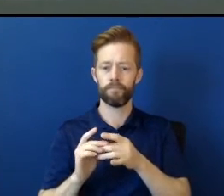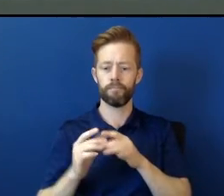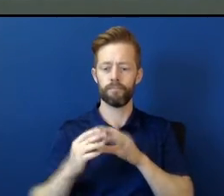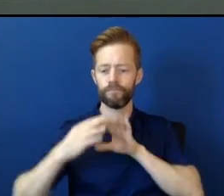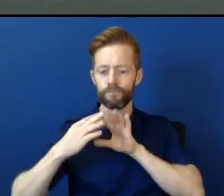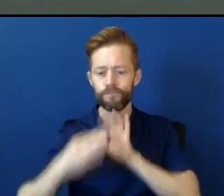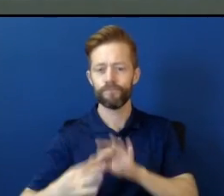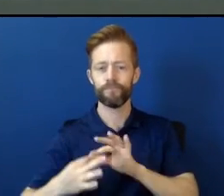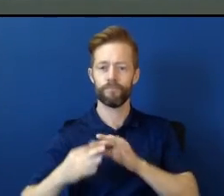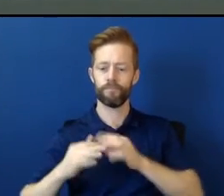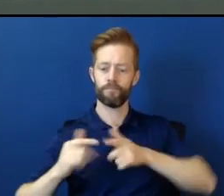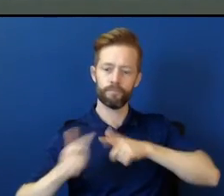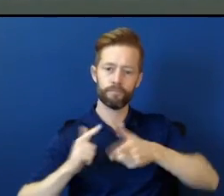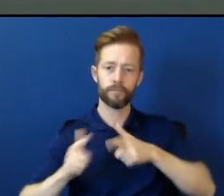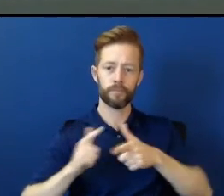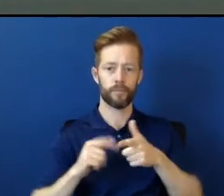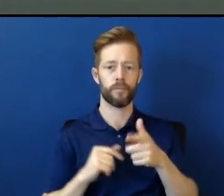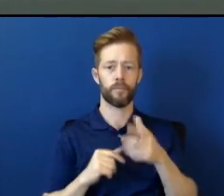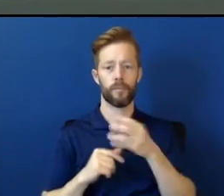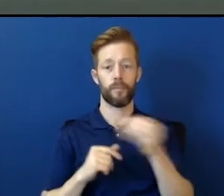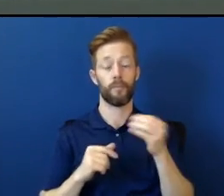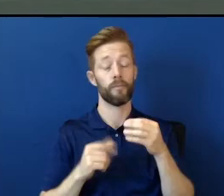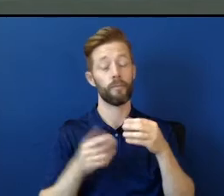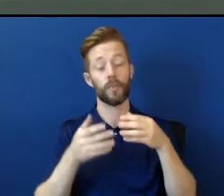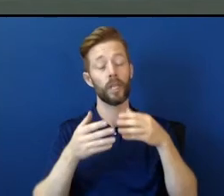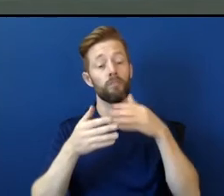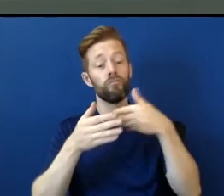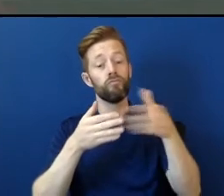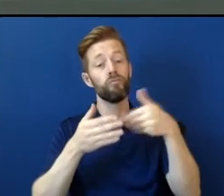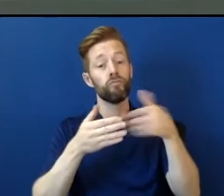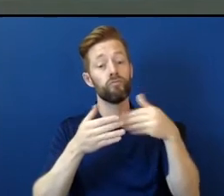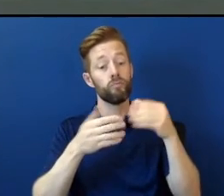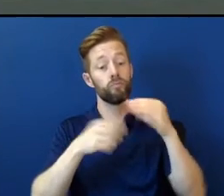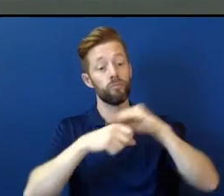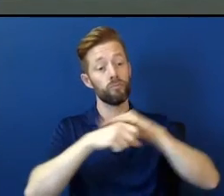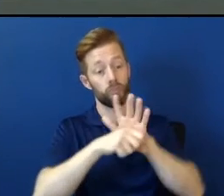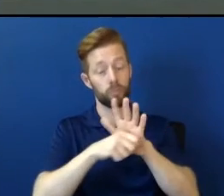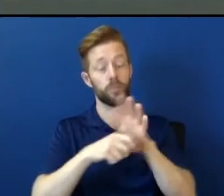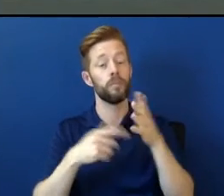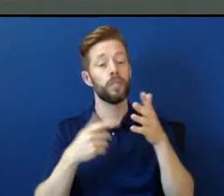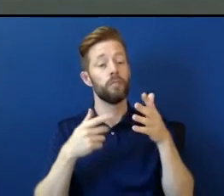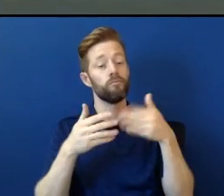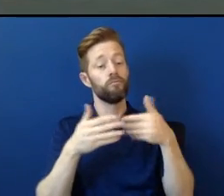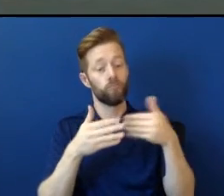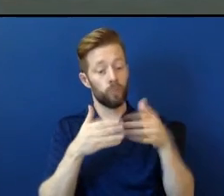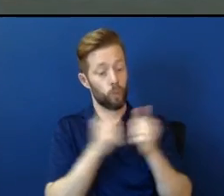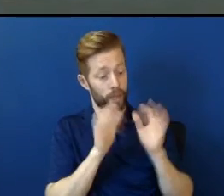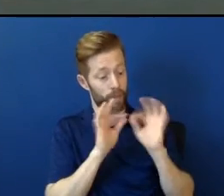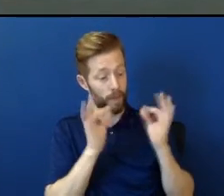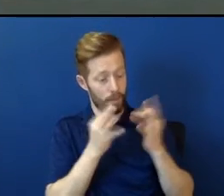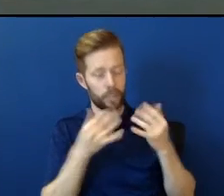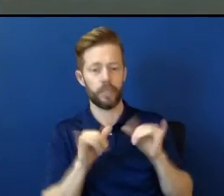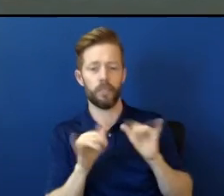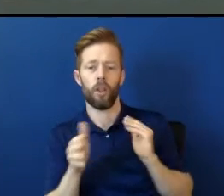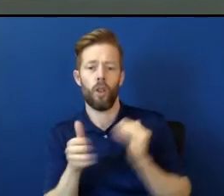the and even in COVID-19 with a family member, it's still the closeness and